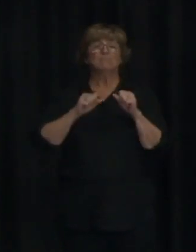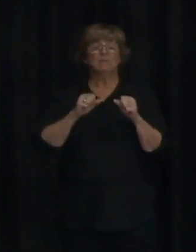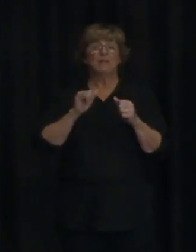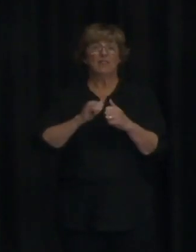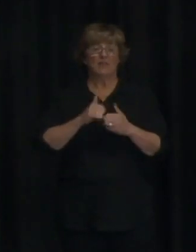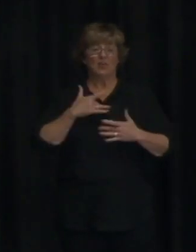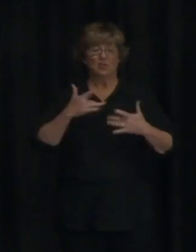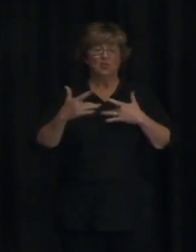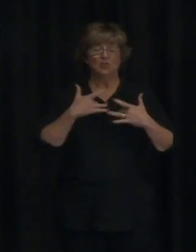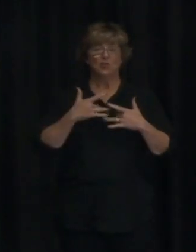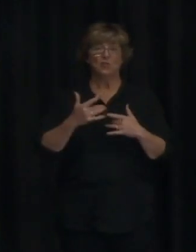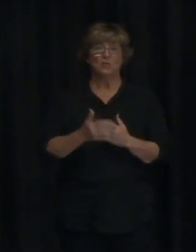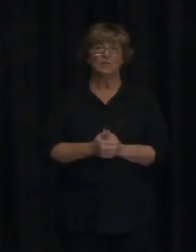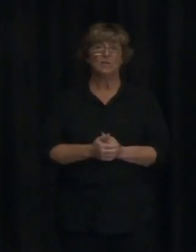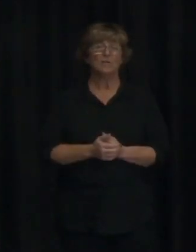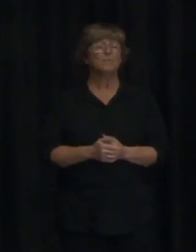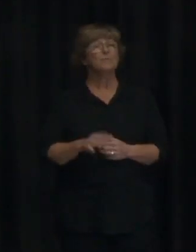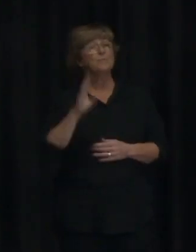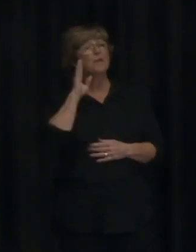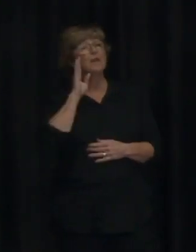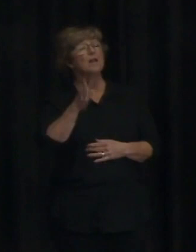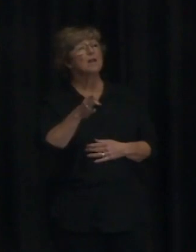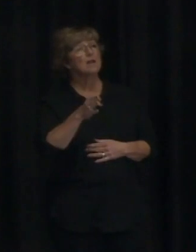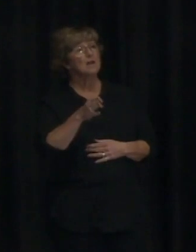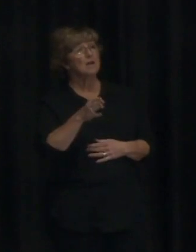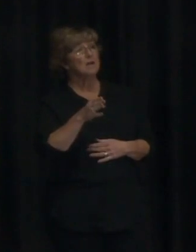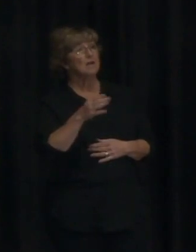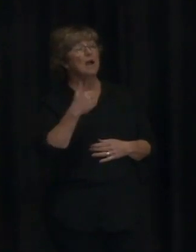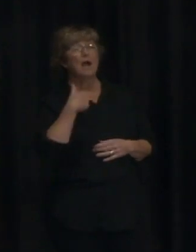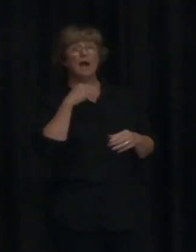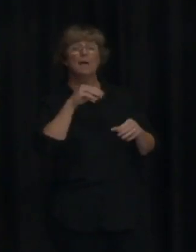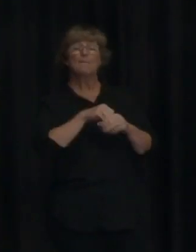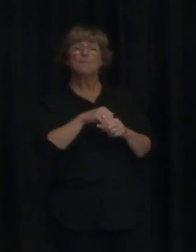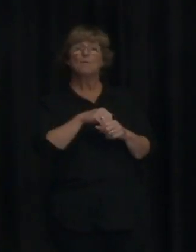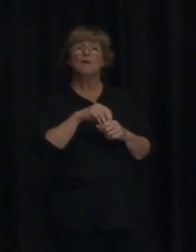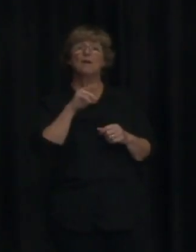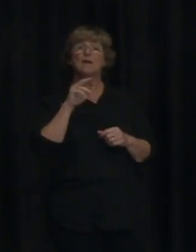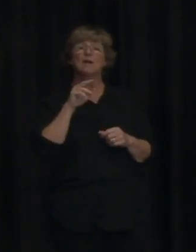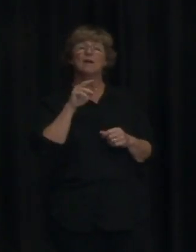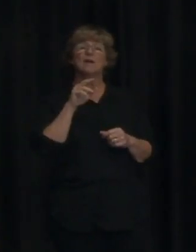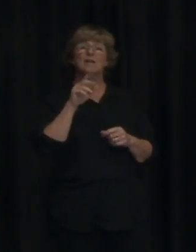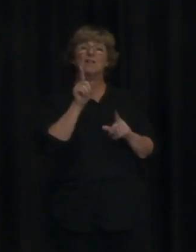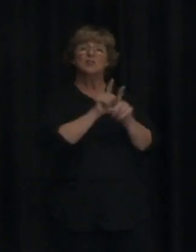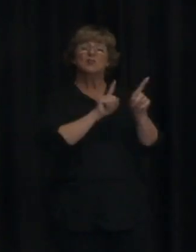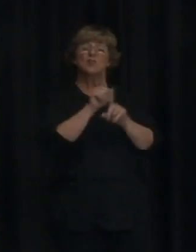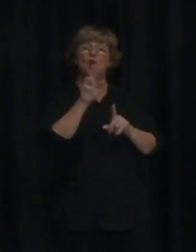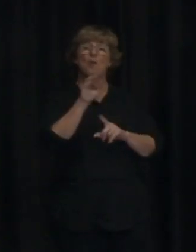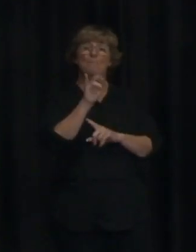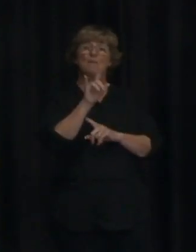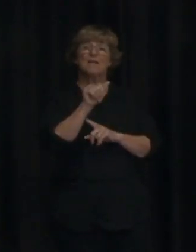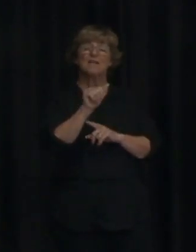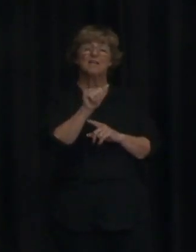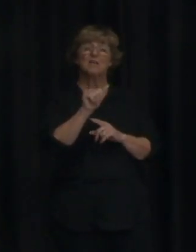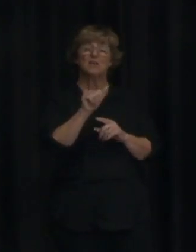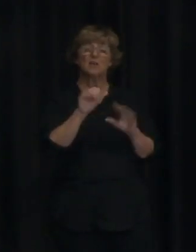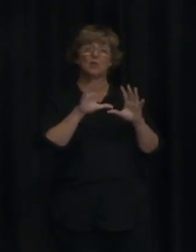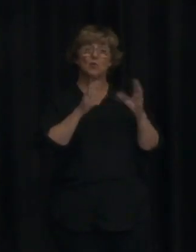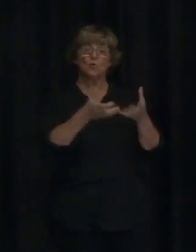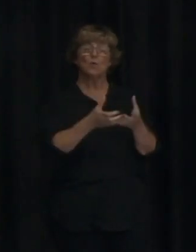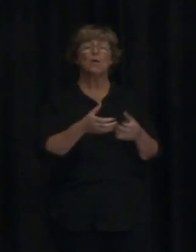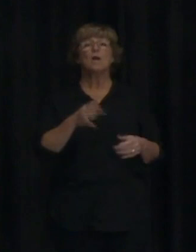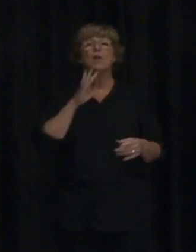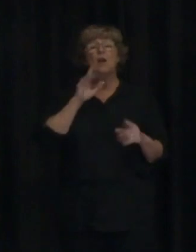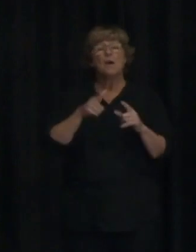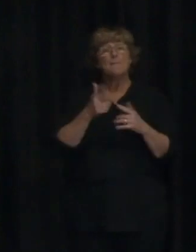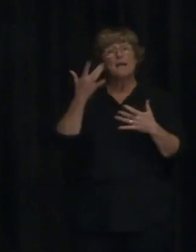future. Hi, Governor. Ashley Zavala with Nexstar Media Group. I'm just following up on John's question about the outbreak data in schools that